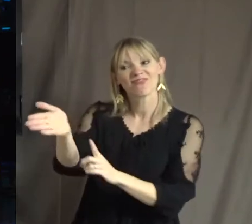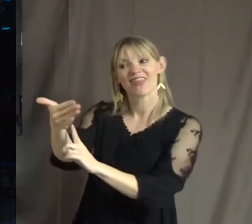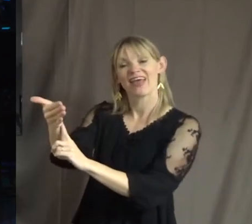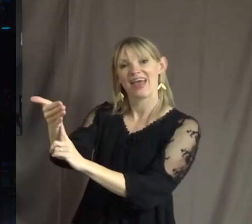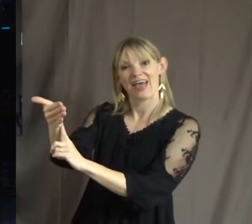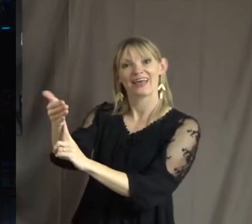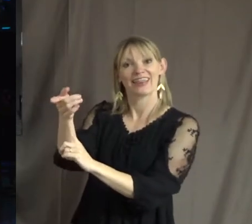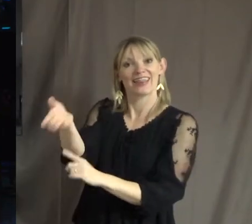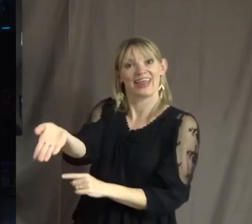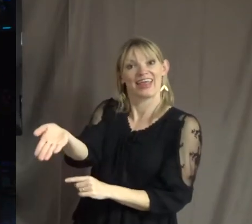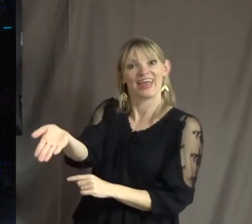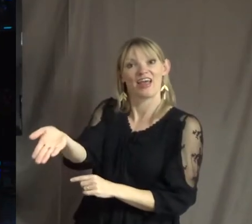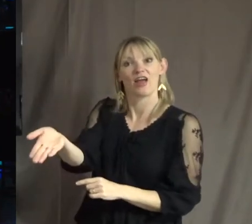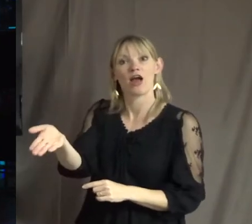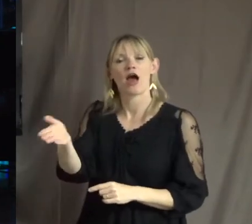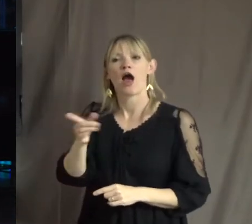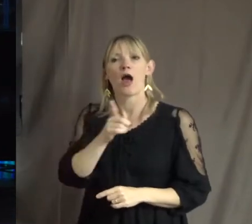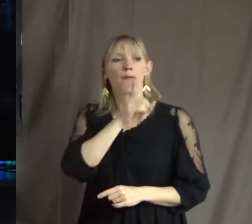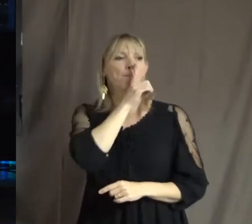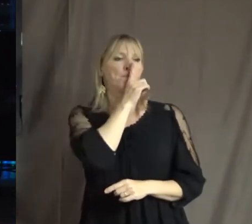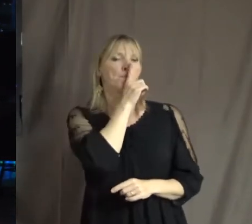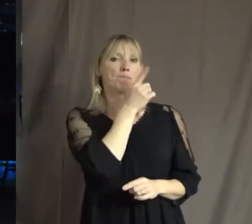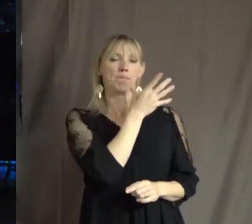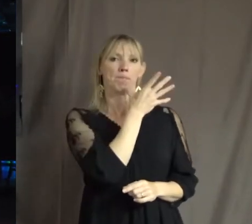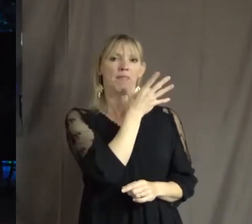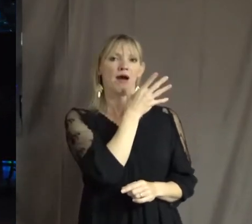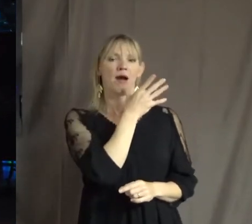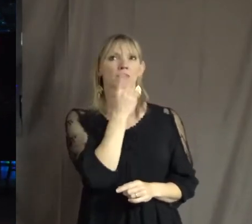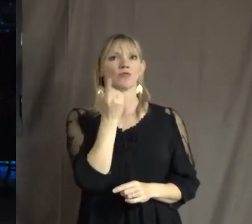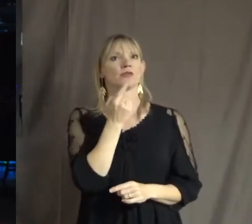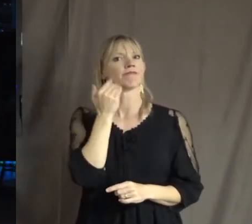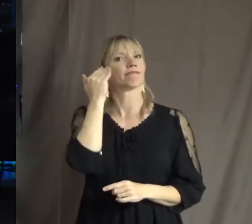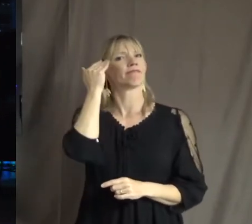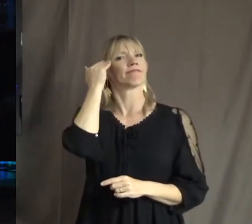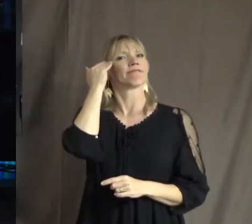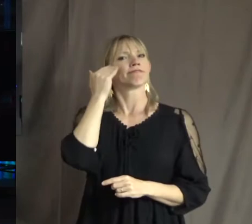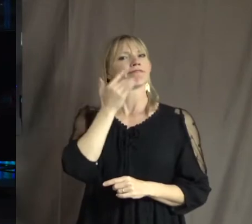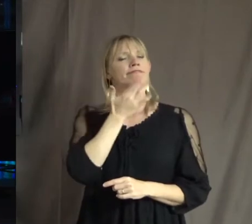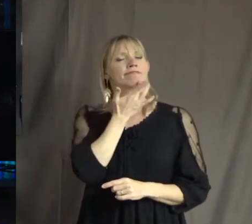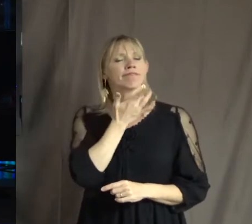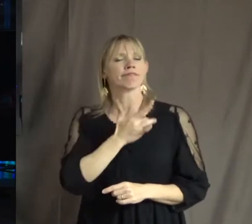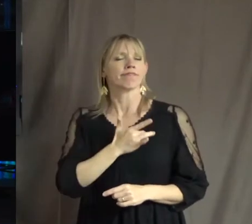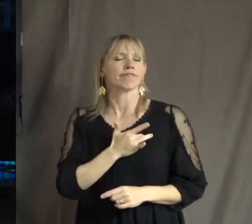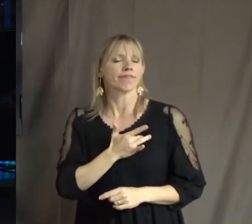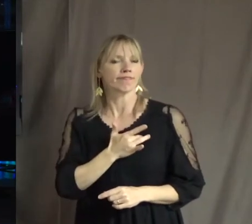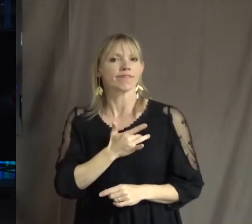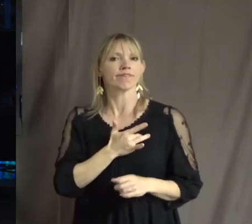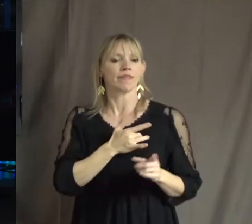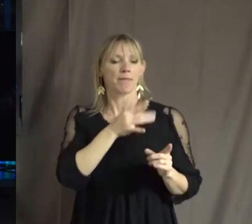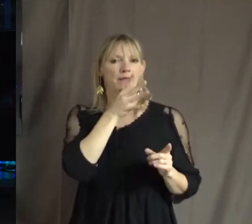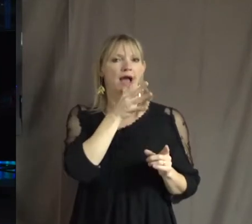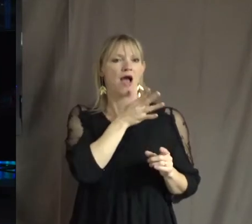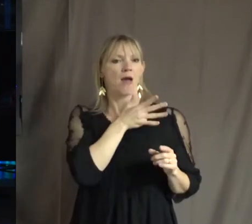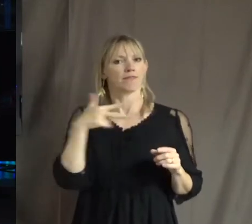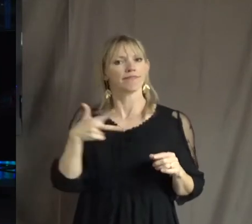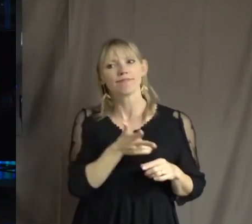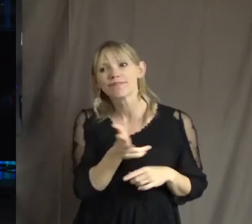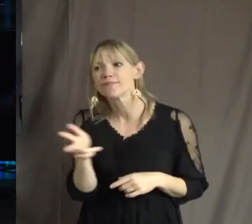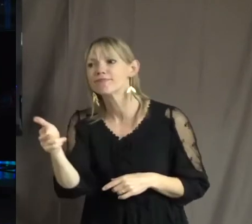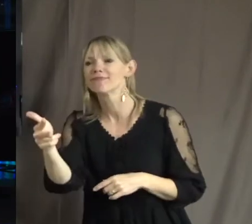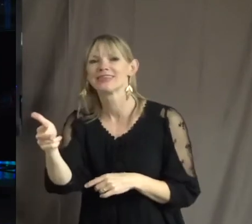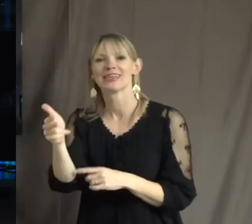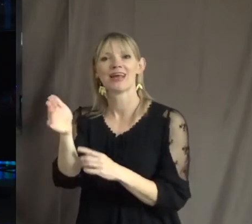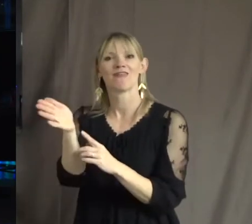anything to my mom. I just held it really dear that she was able to motor out there and to take that little flag.